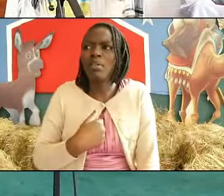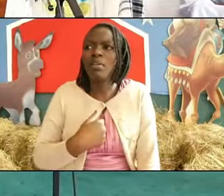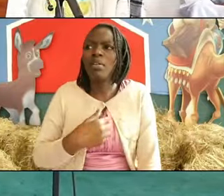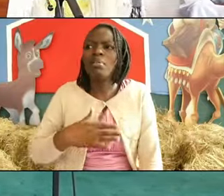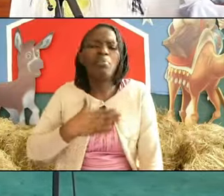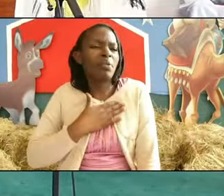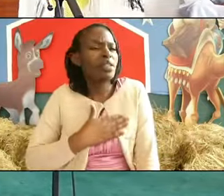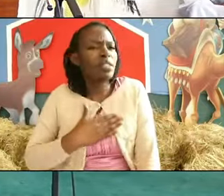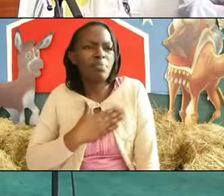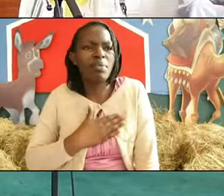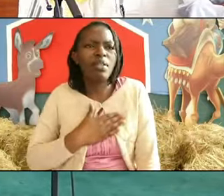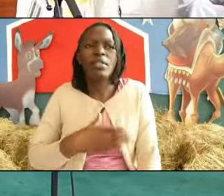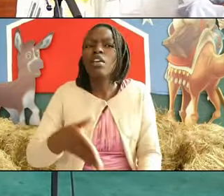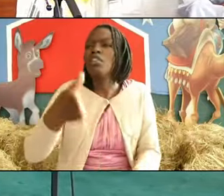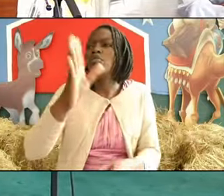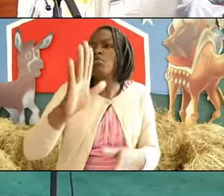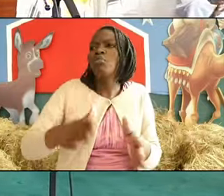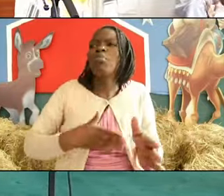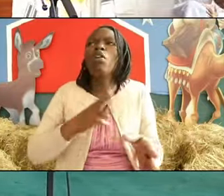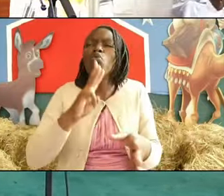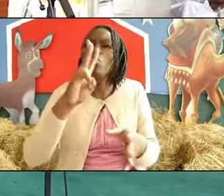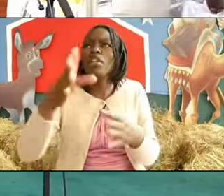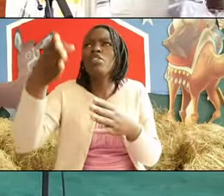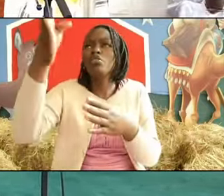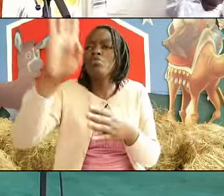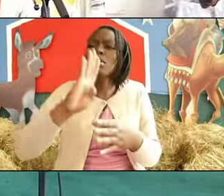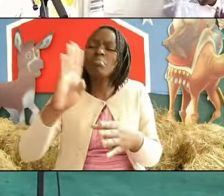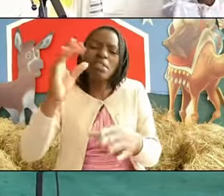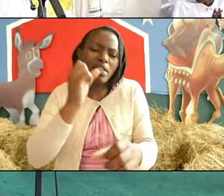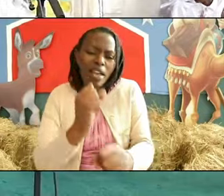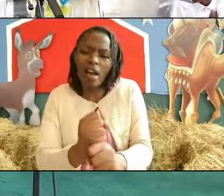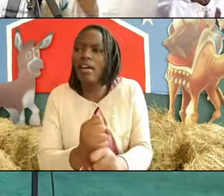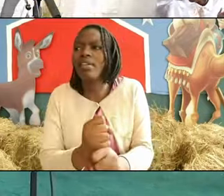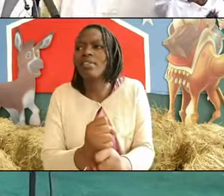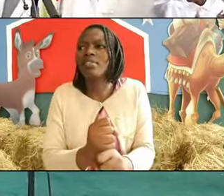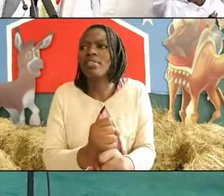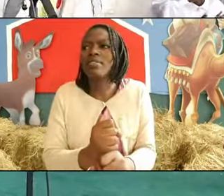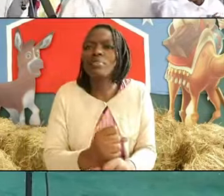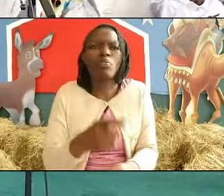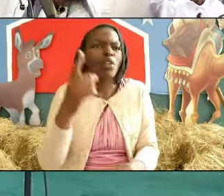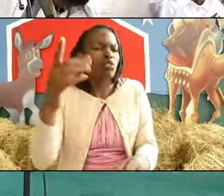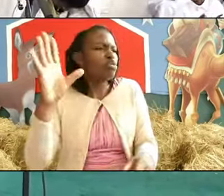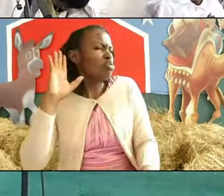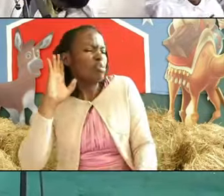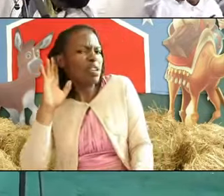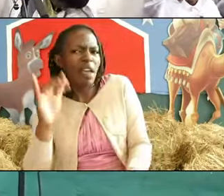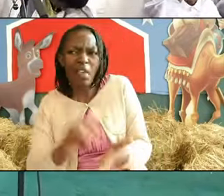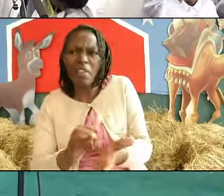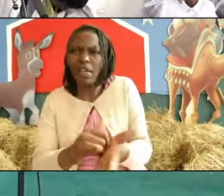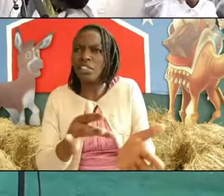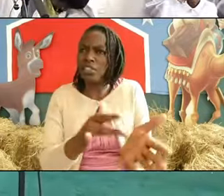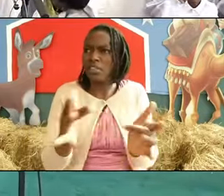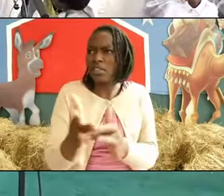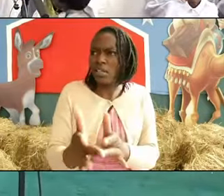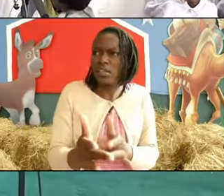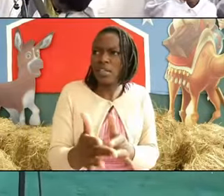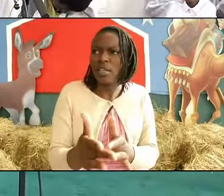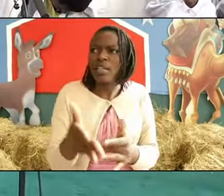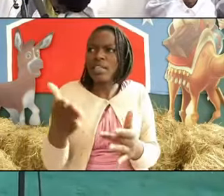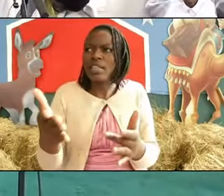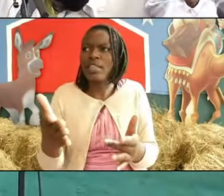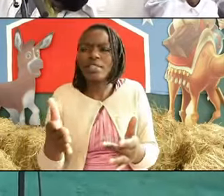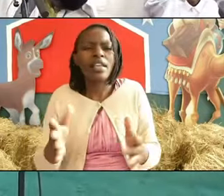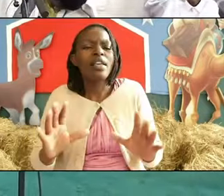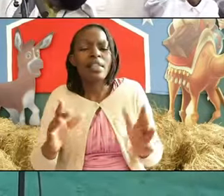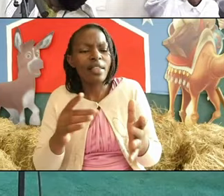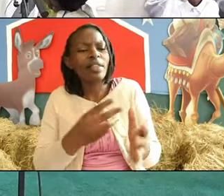will, but your will be done. Do you hear that, Jesus? That is the sound